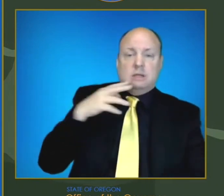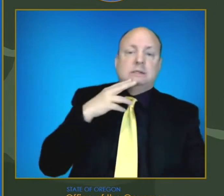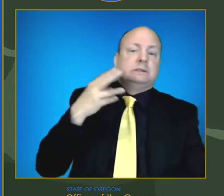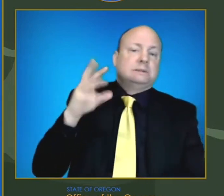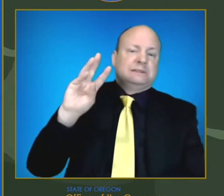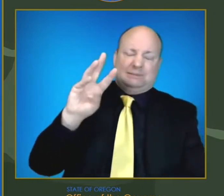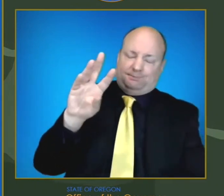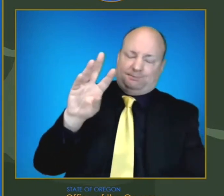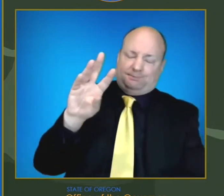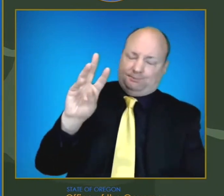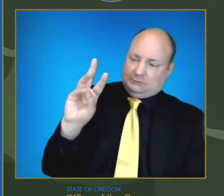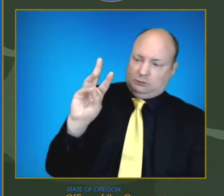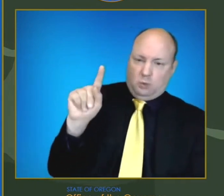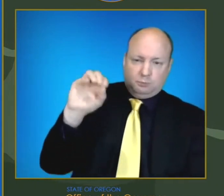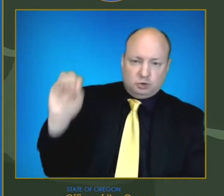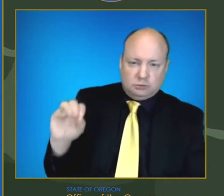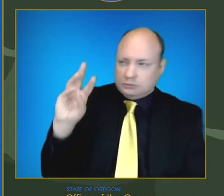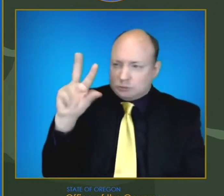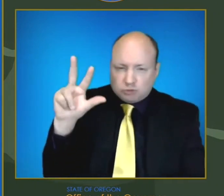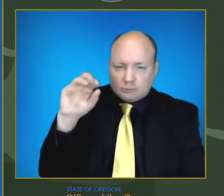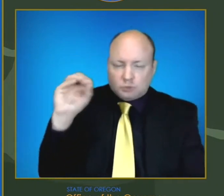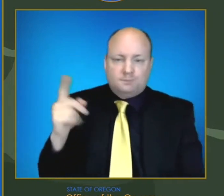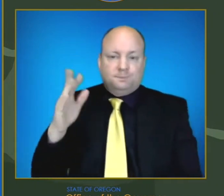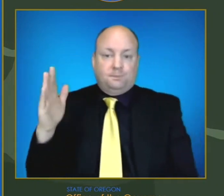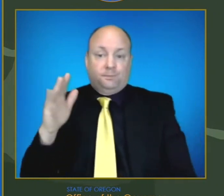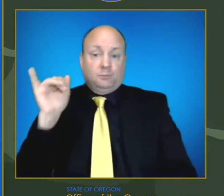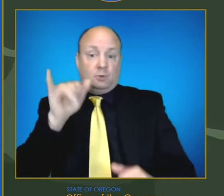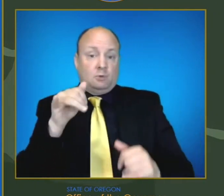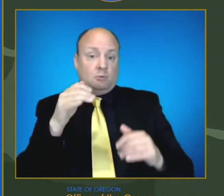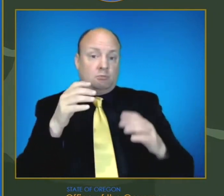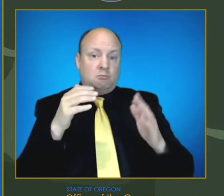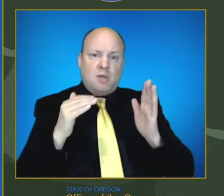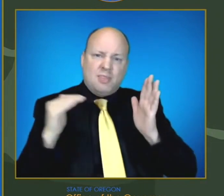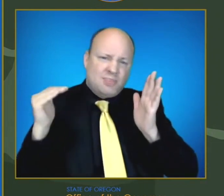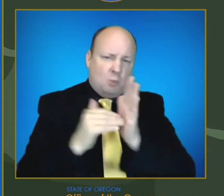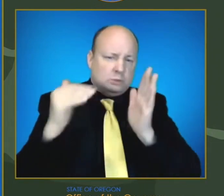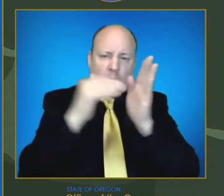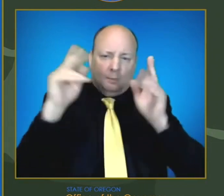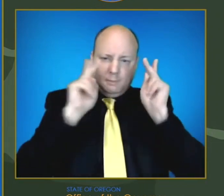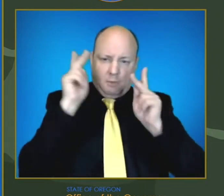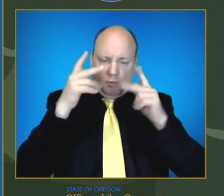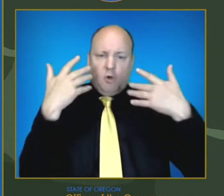of a COVID-19 vaccine. According to the latest data,